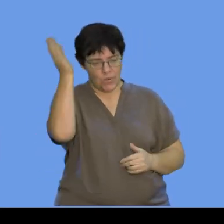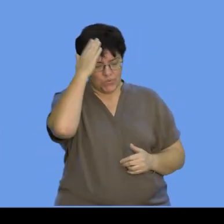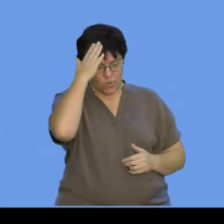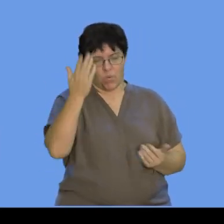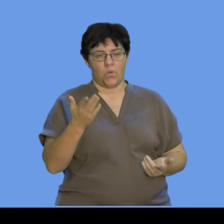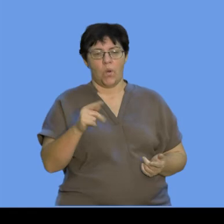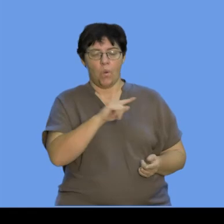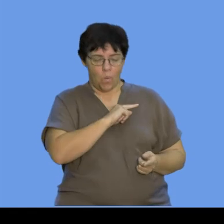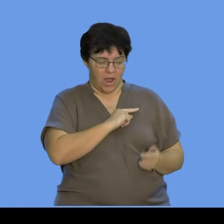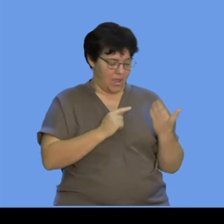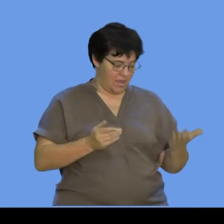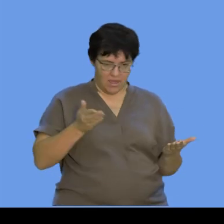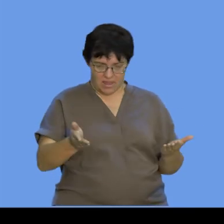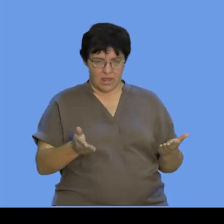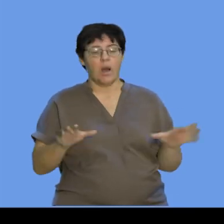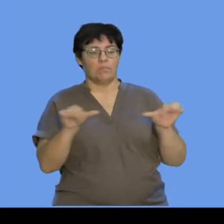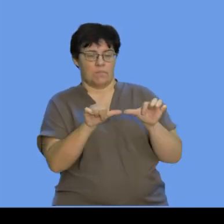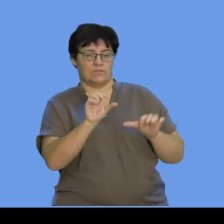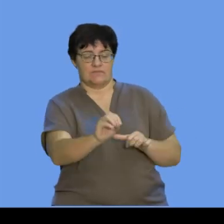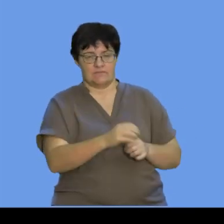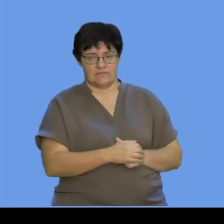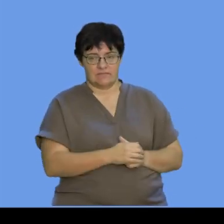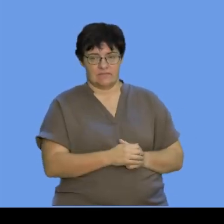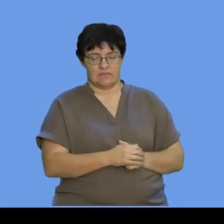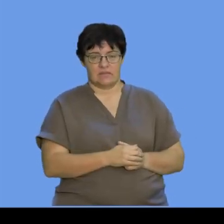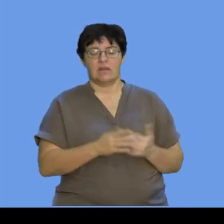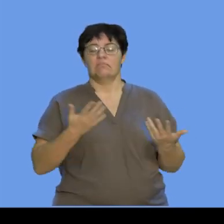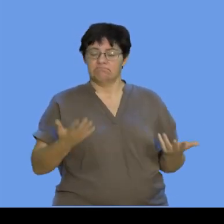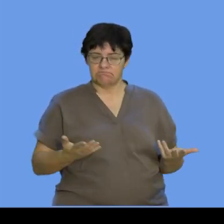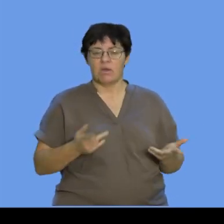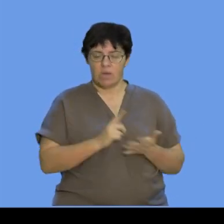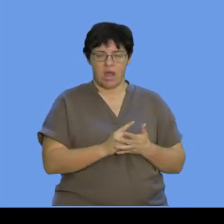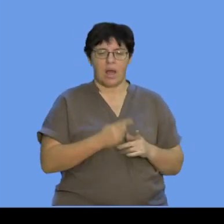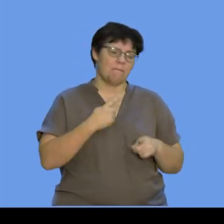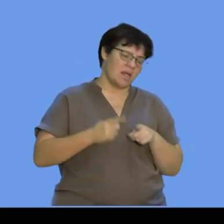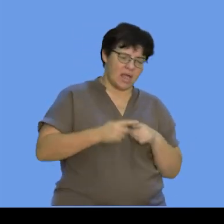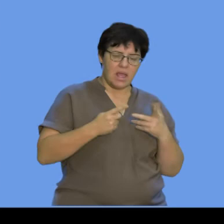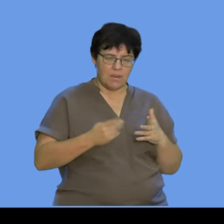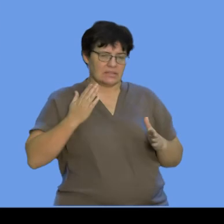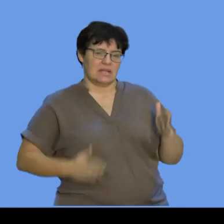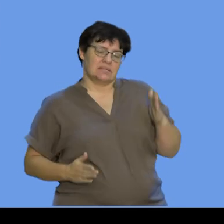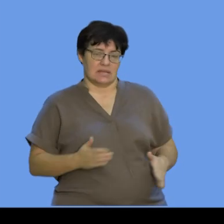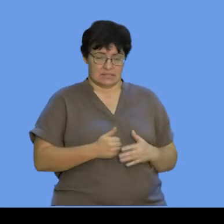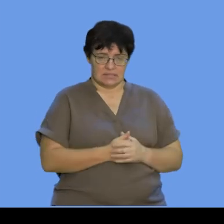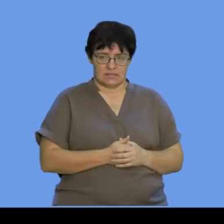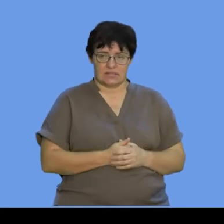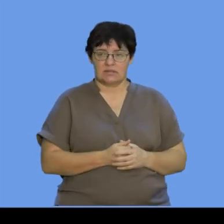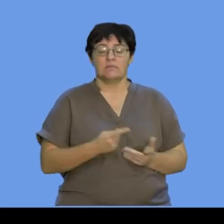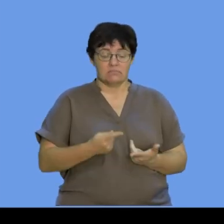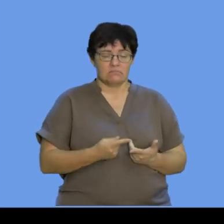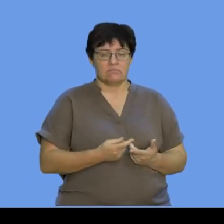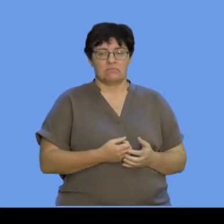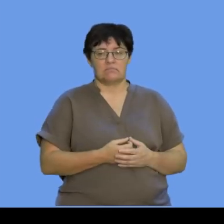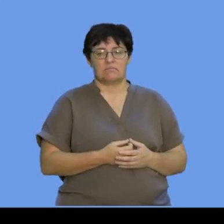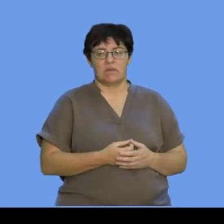lines. That is what I know about the sides that are in proportion there. And then from there, I can then play around with my sides.